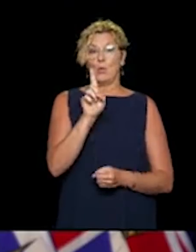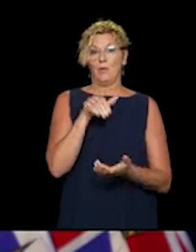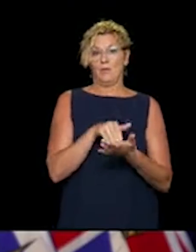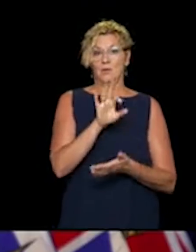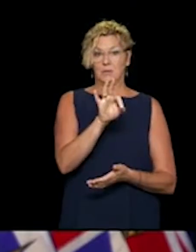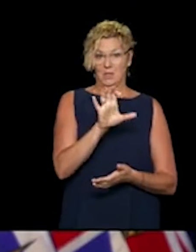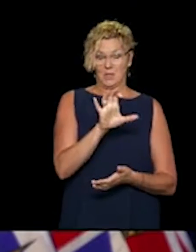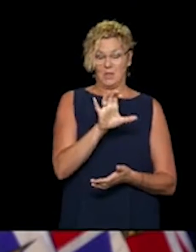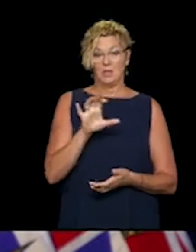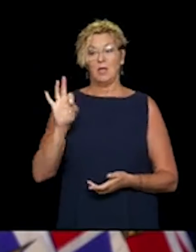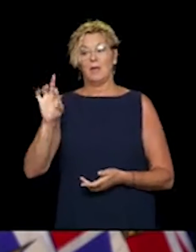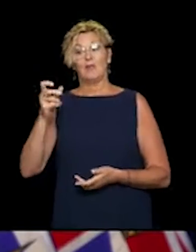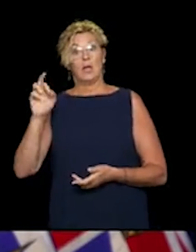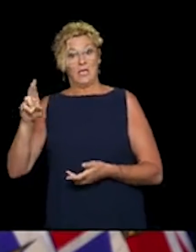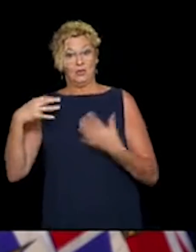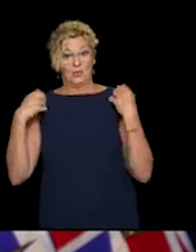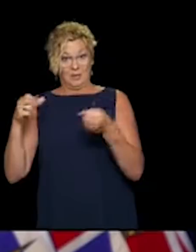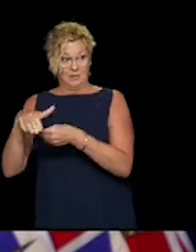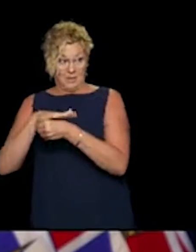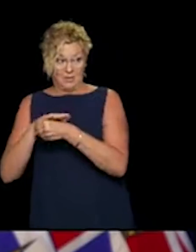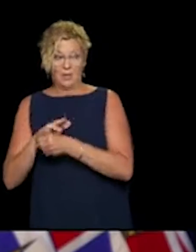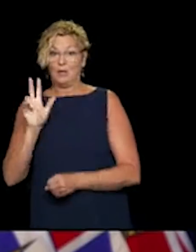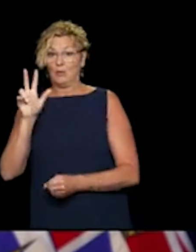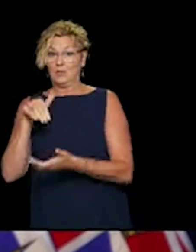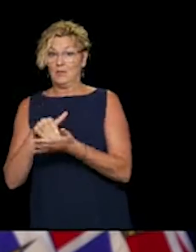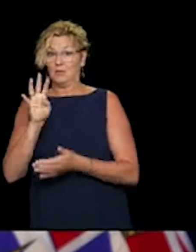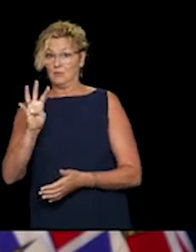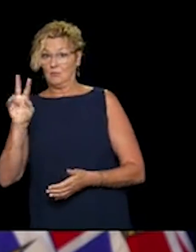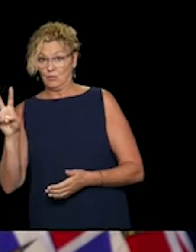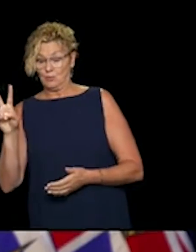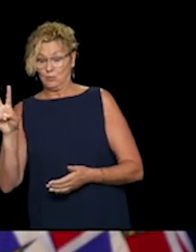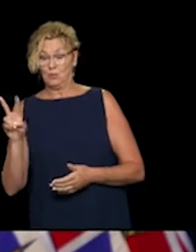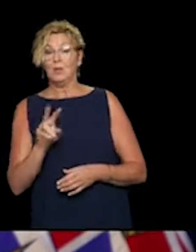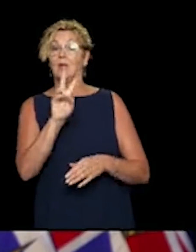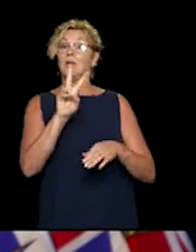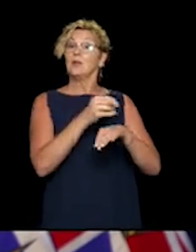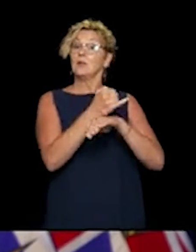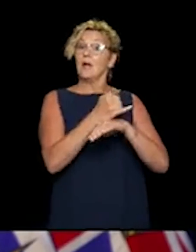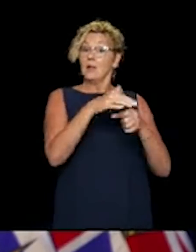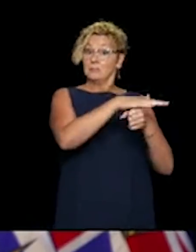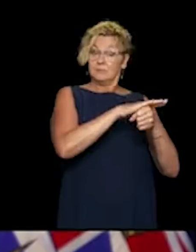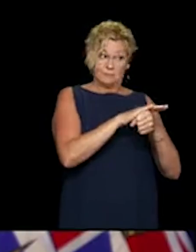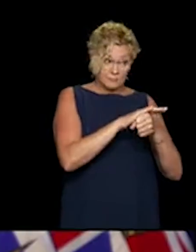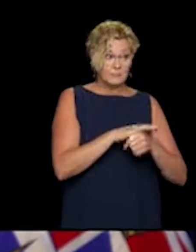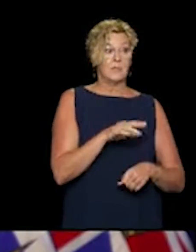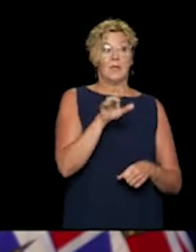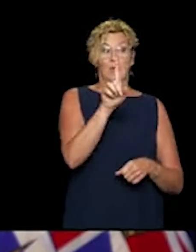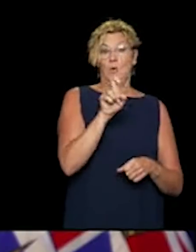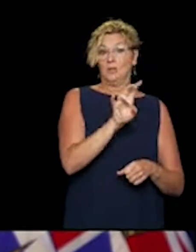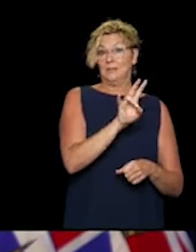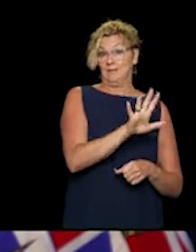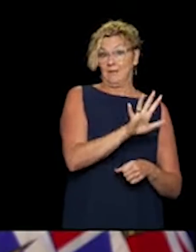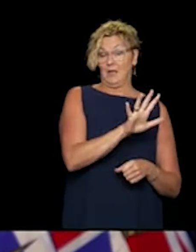1,900 people in the Vancouver Coastal Health Region, 3,042 people in the Fraser Health Region, 175